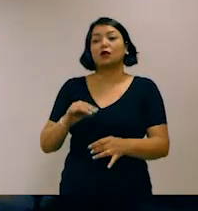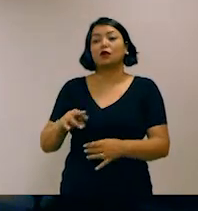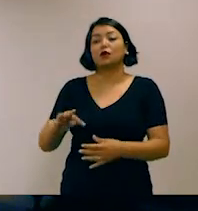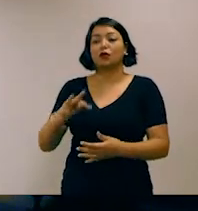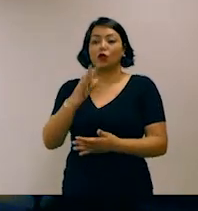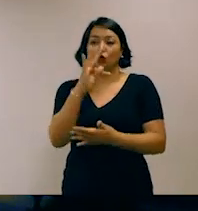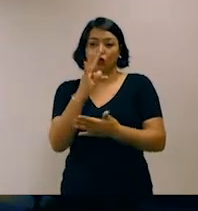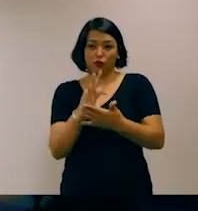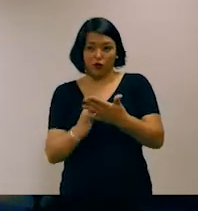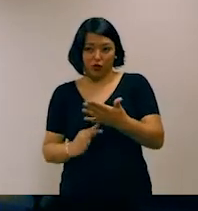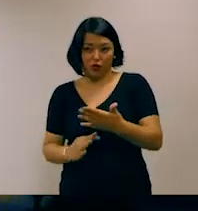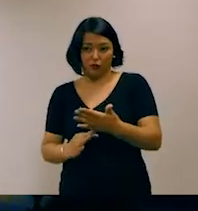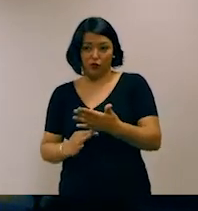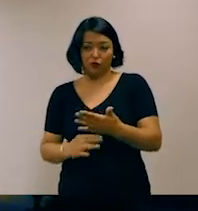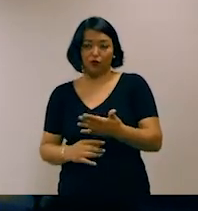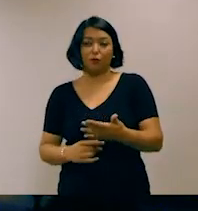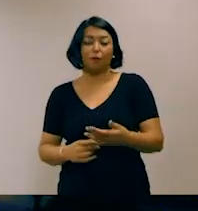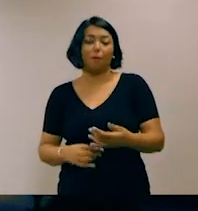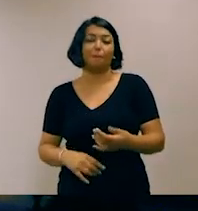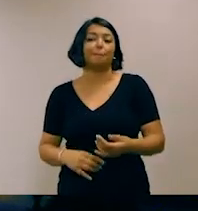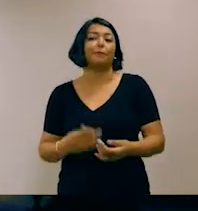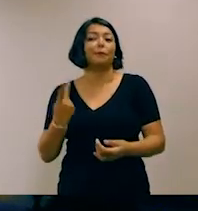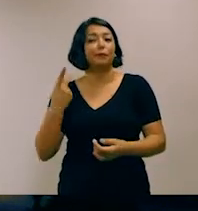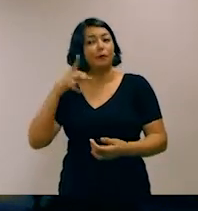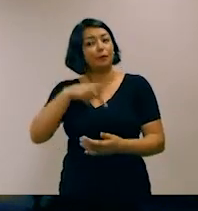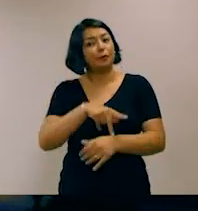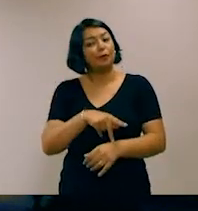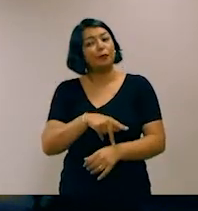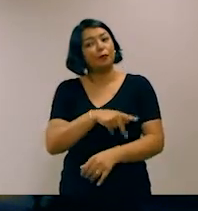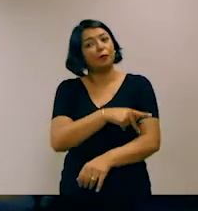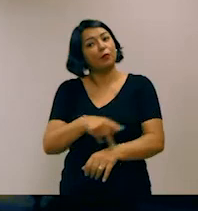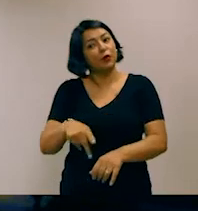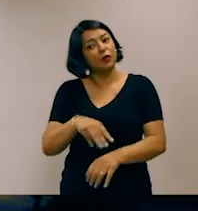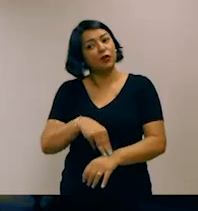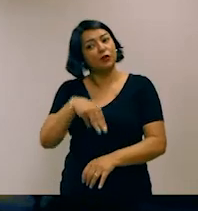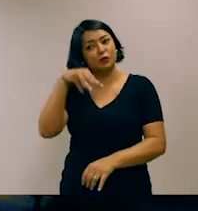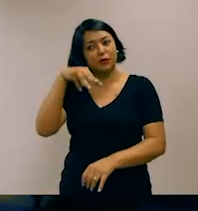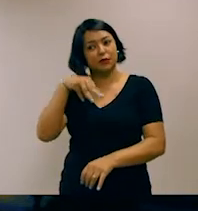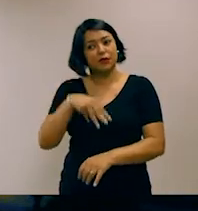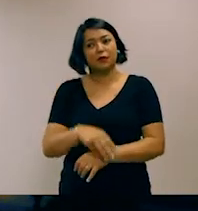these scripts as a source of data for my project.